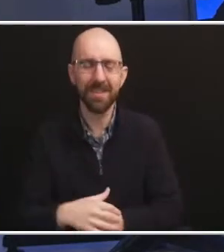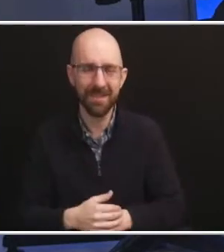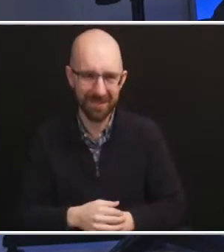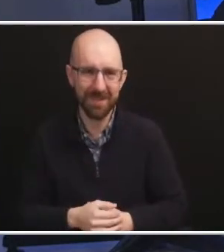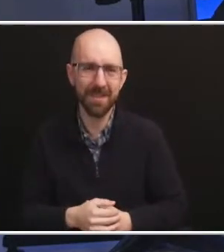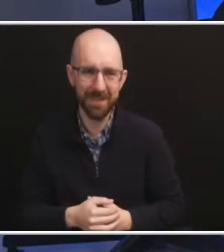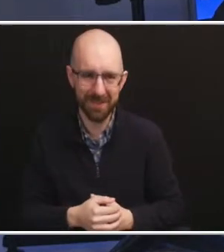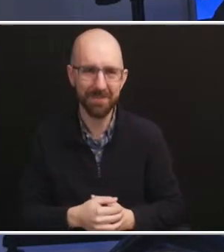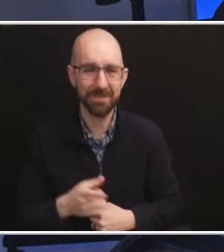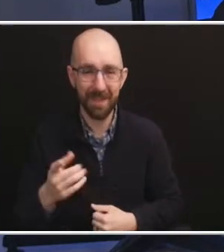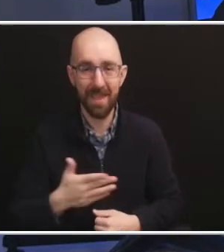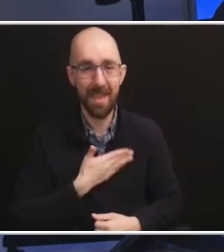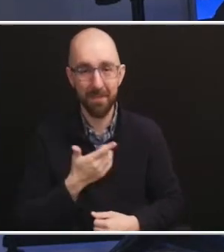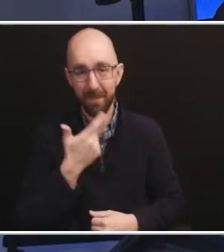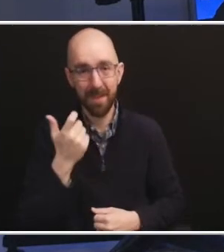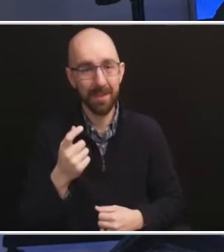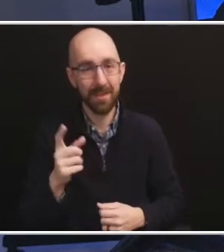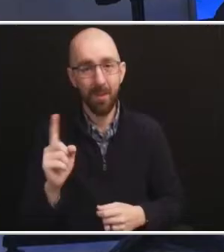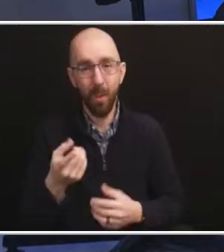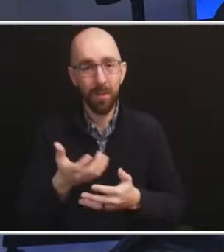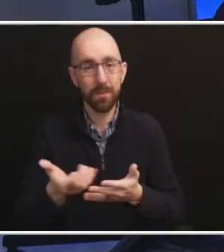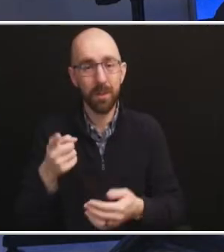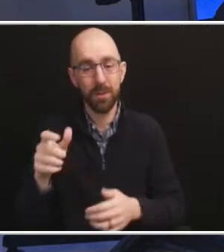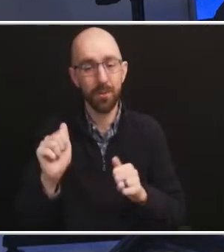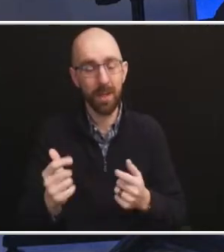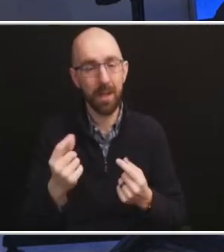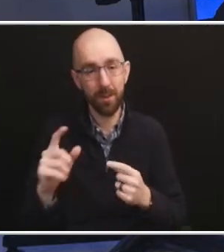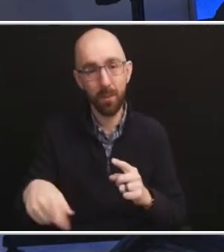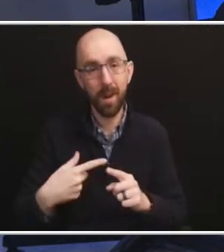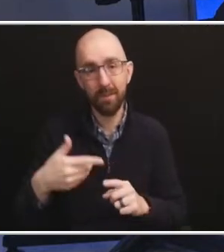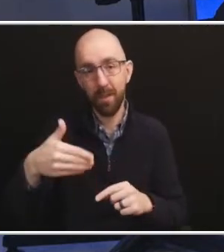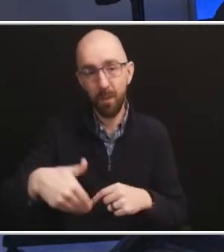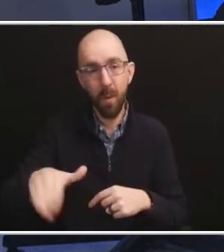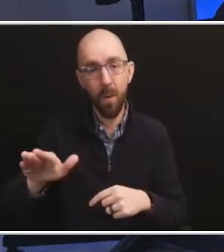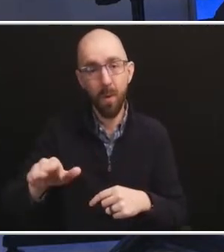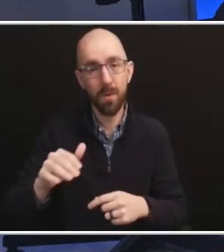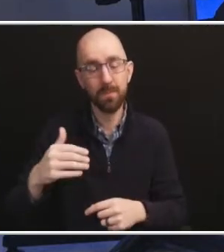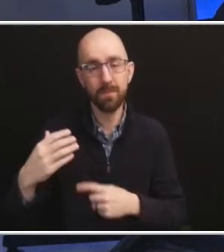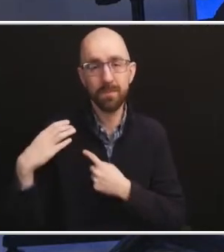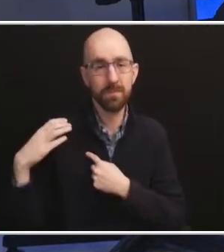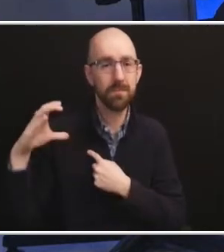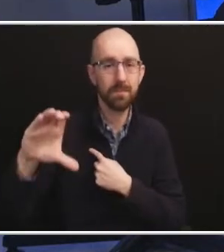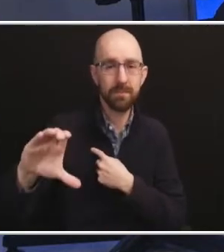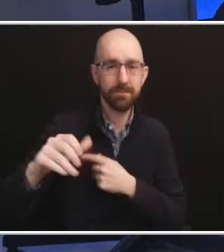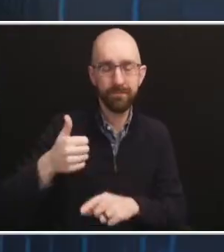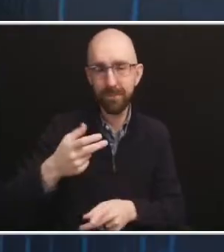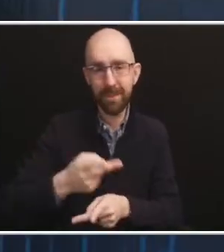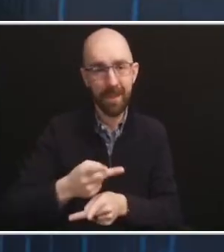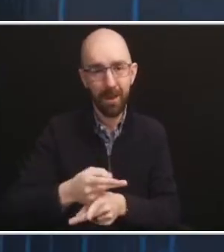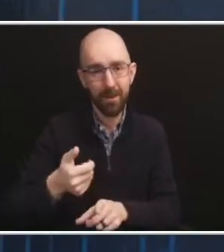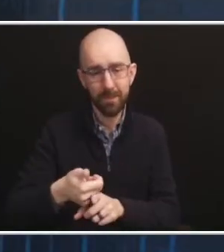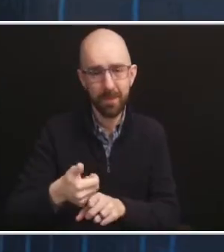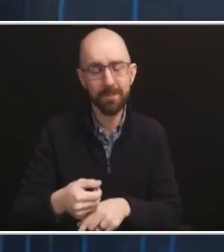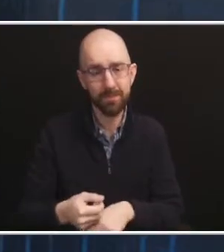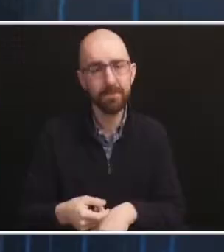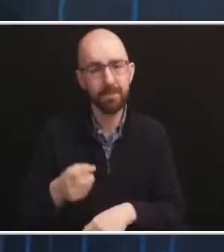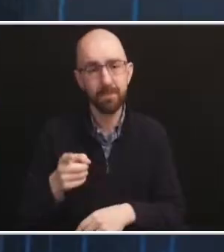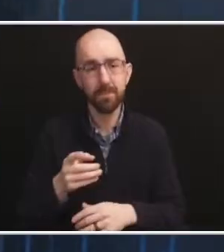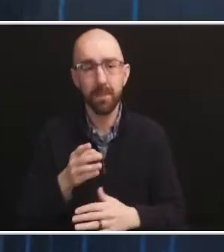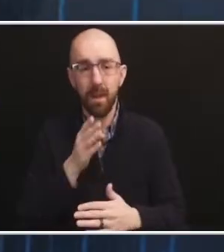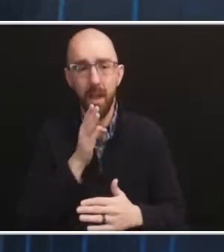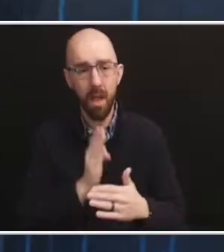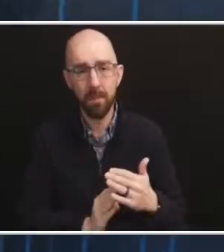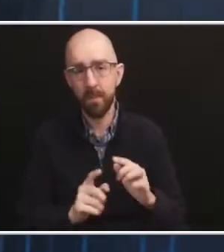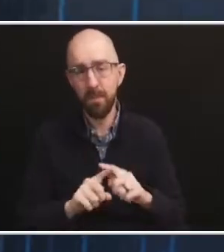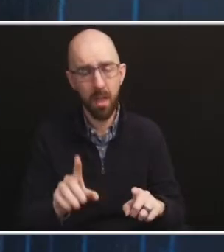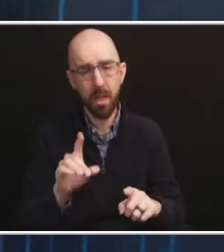there's only so much you could do. Then when they go home, they've got to do a lot of the work. Yes. Yes. Dawn's very humble, but she's one of the most motivated people I've met,